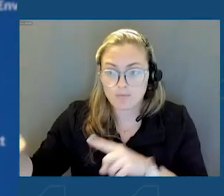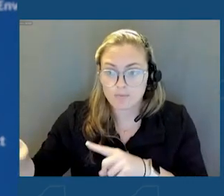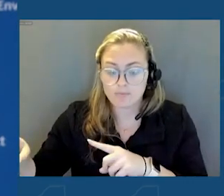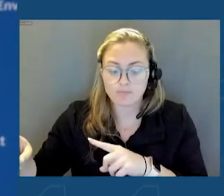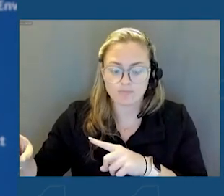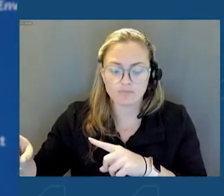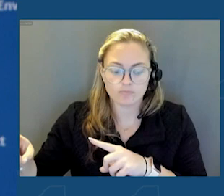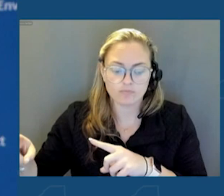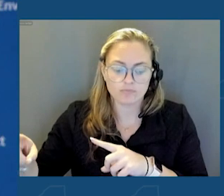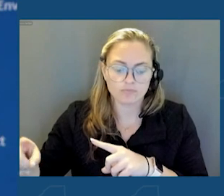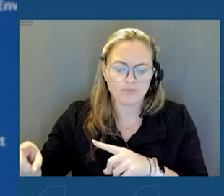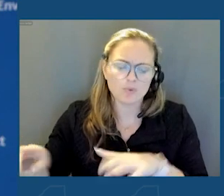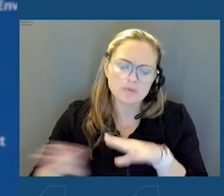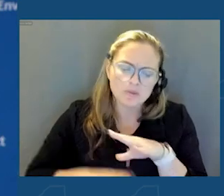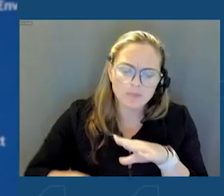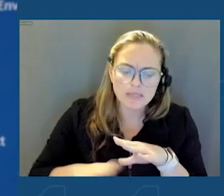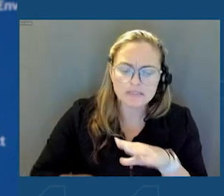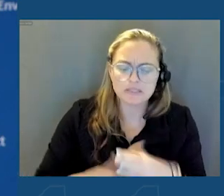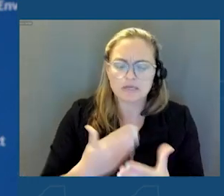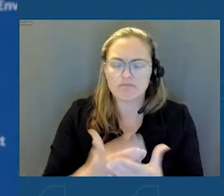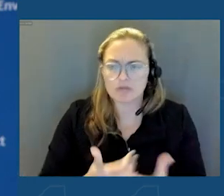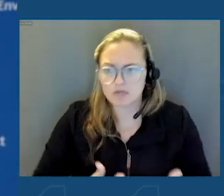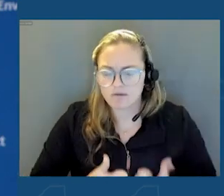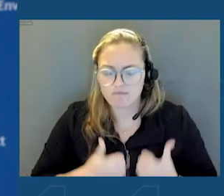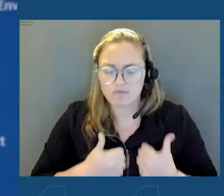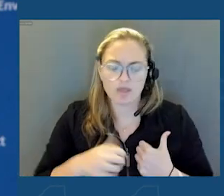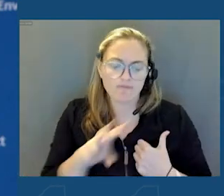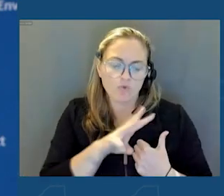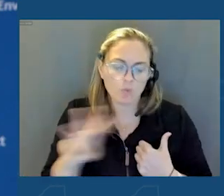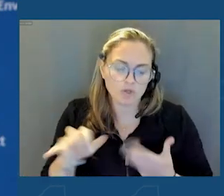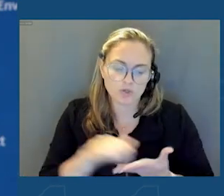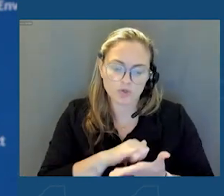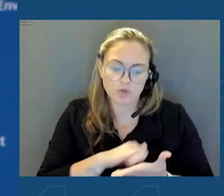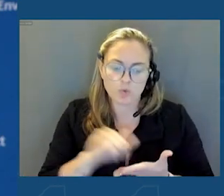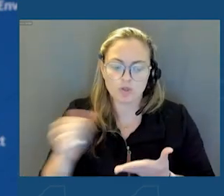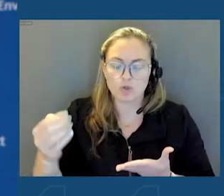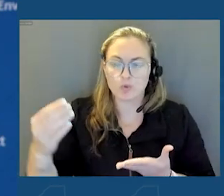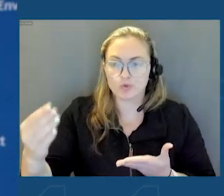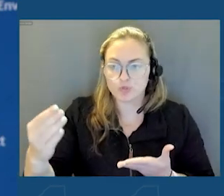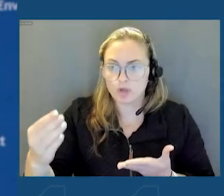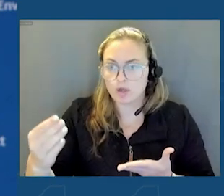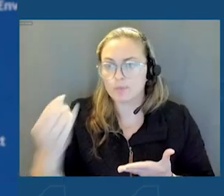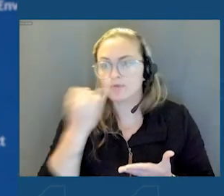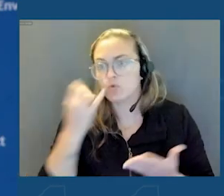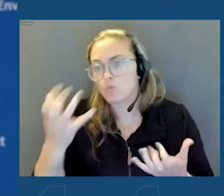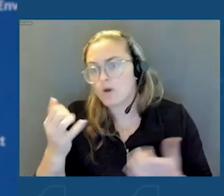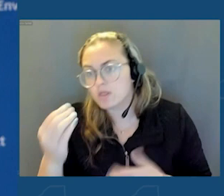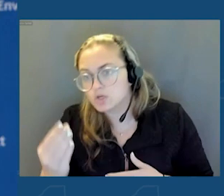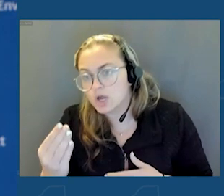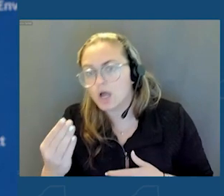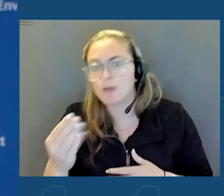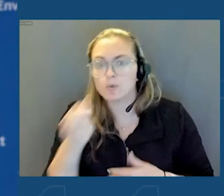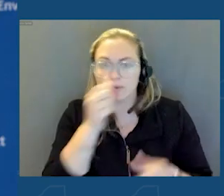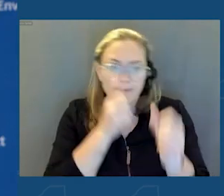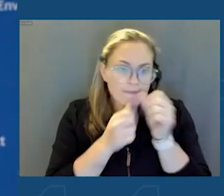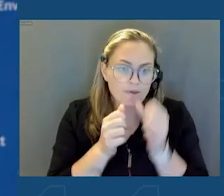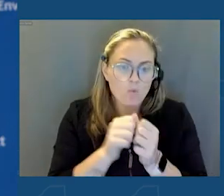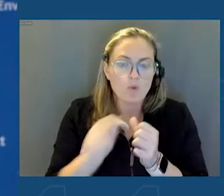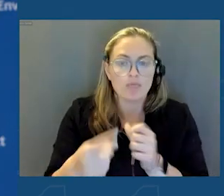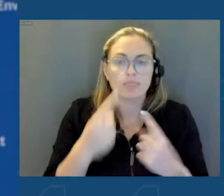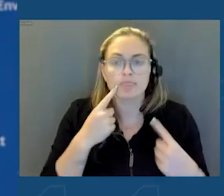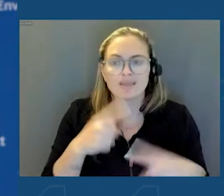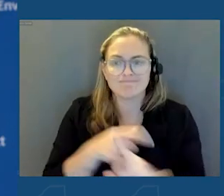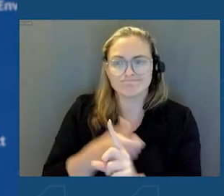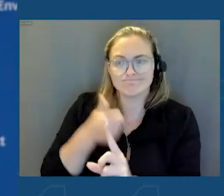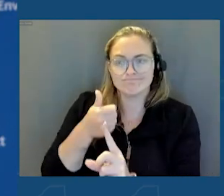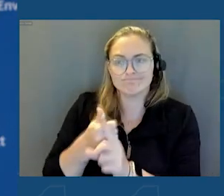as a basic fact of life growing up in Western New York, that there were jobs here. If you wanted those jobs, you had to deal with the effects on the air